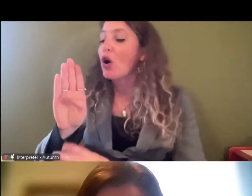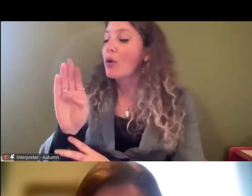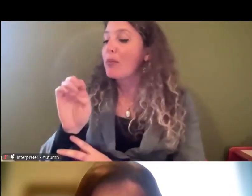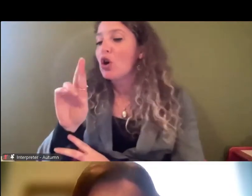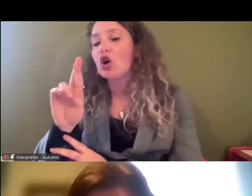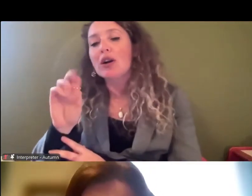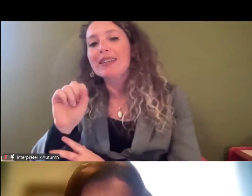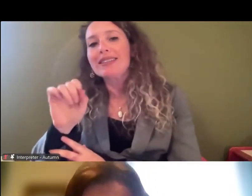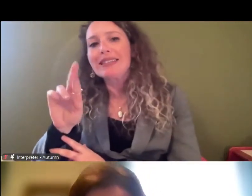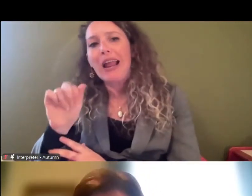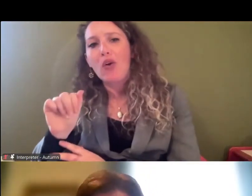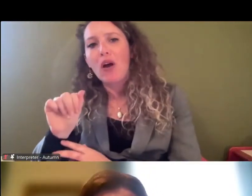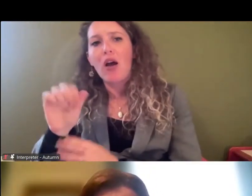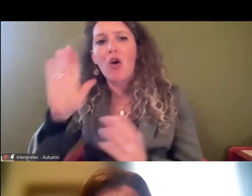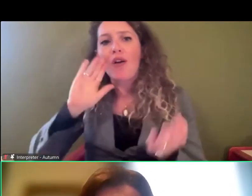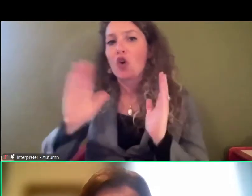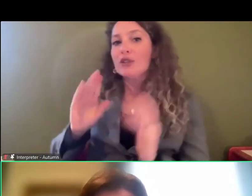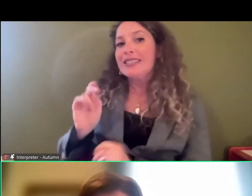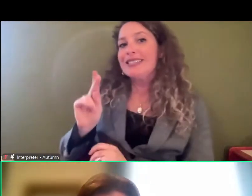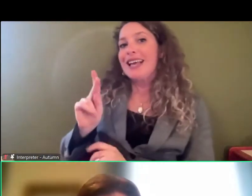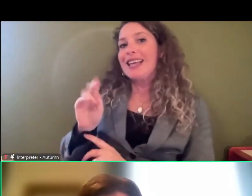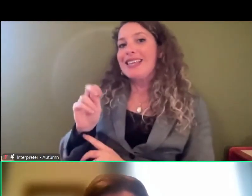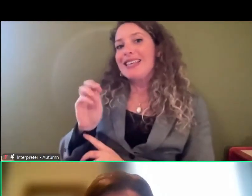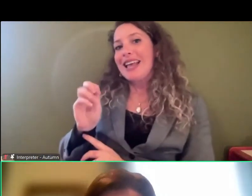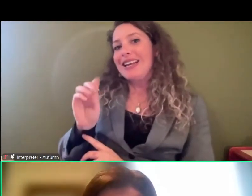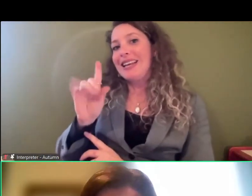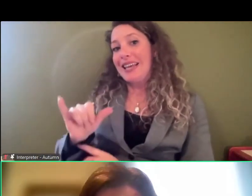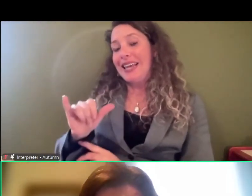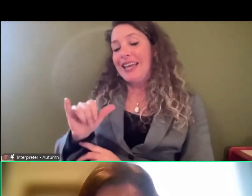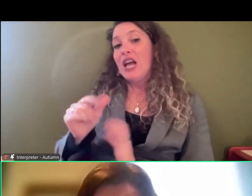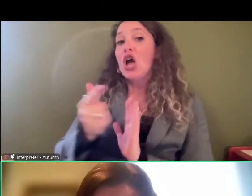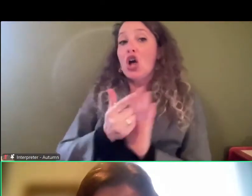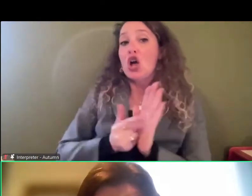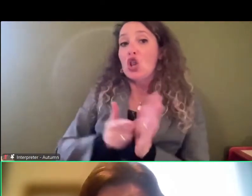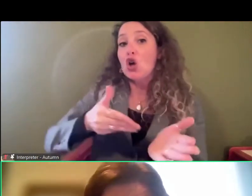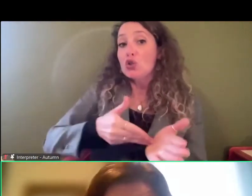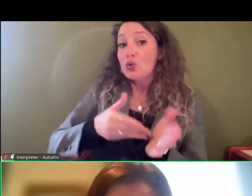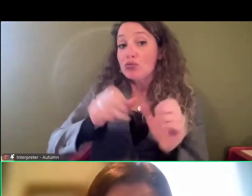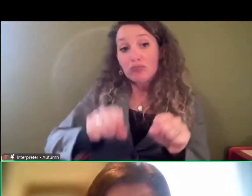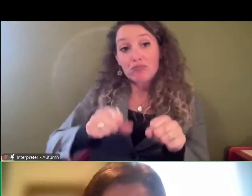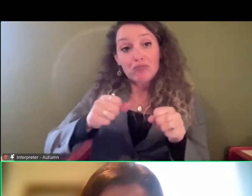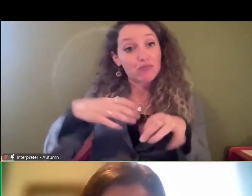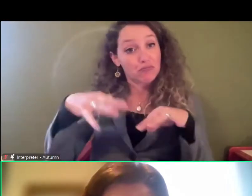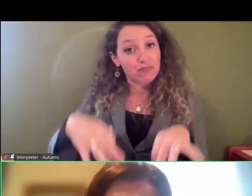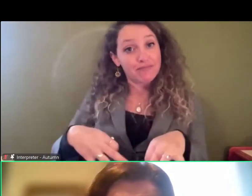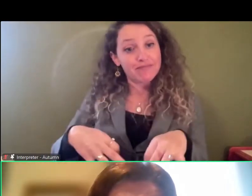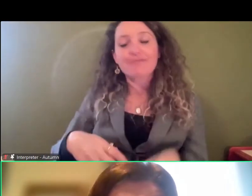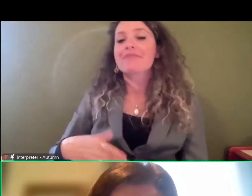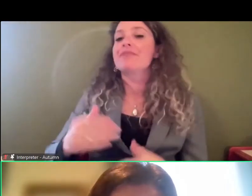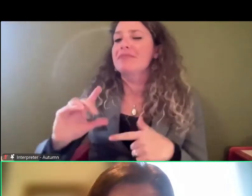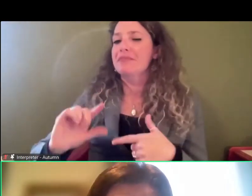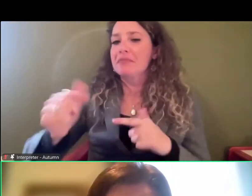Kennedy lawsuit? Yes. So in Texas